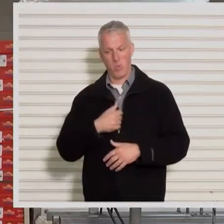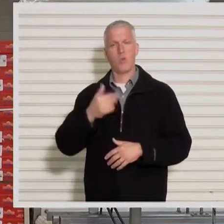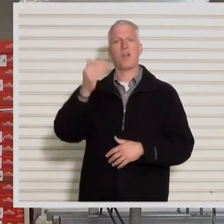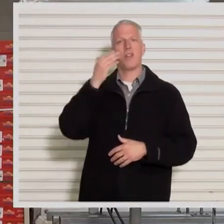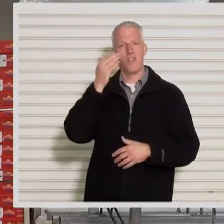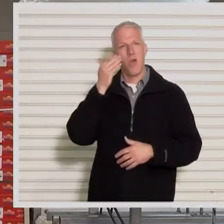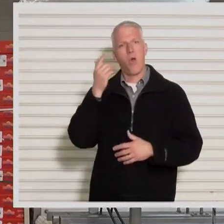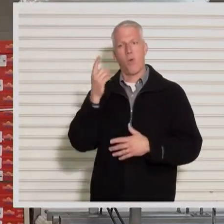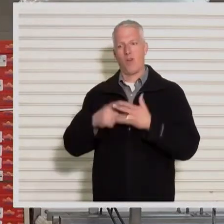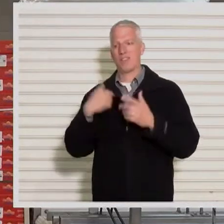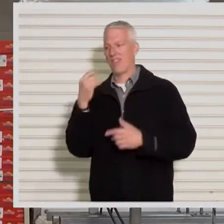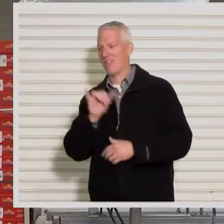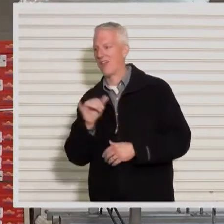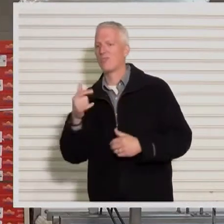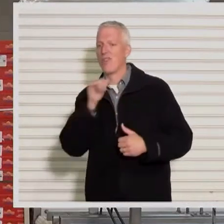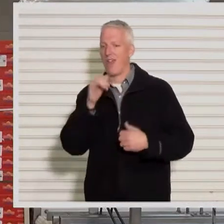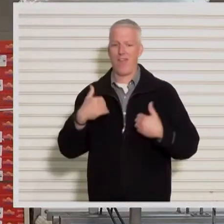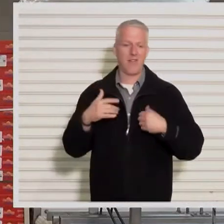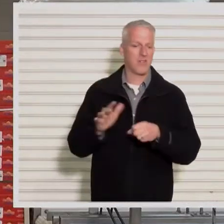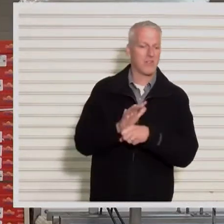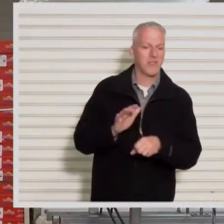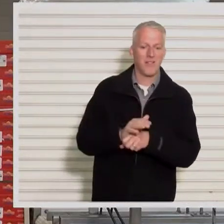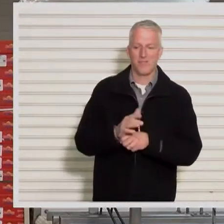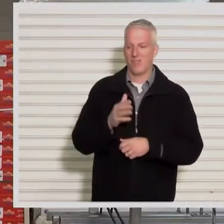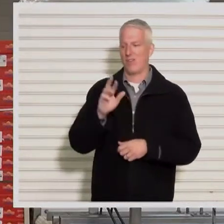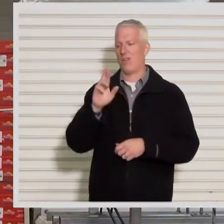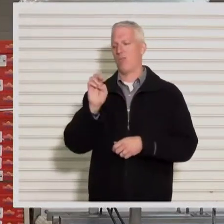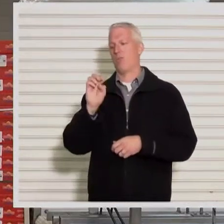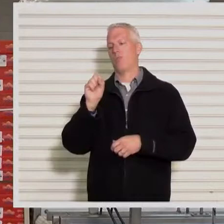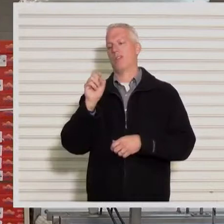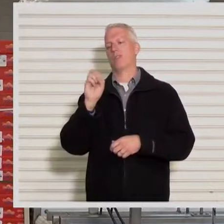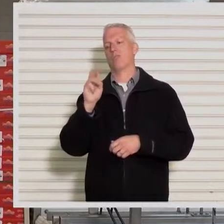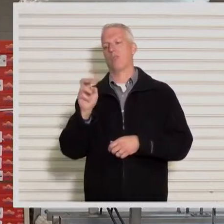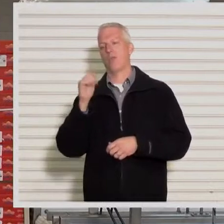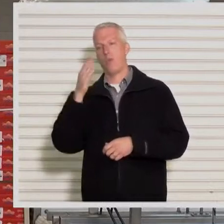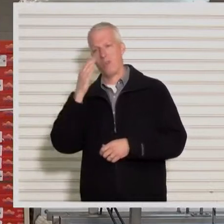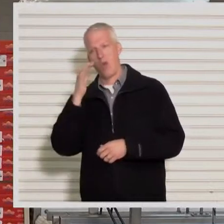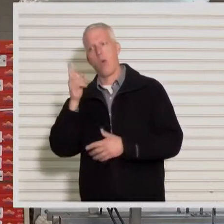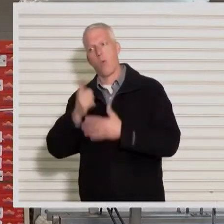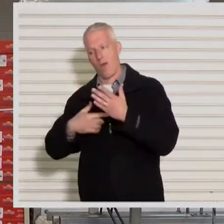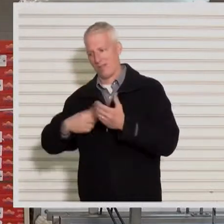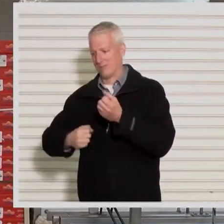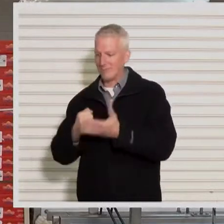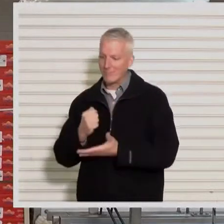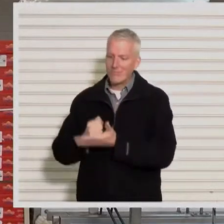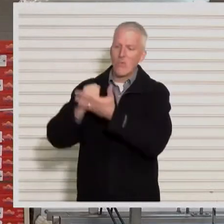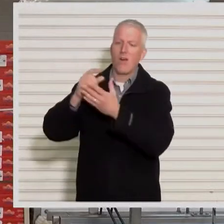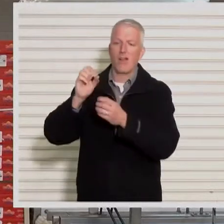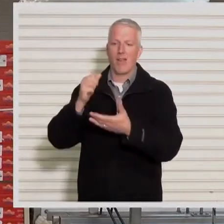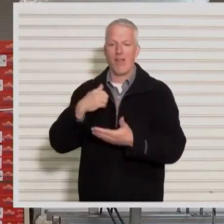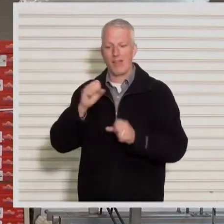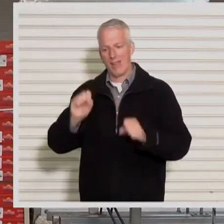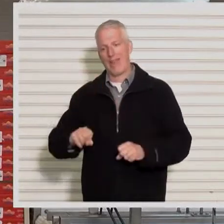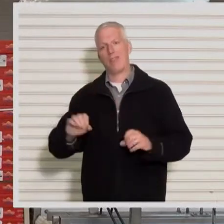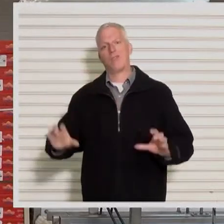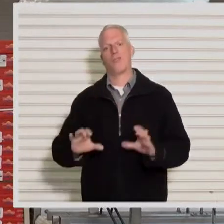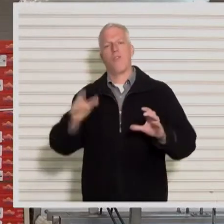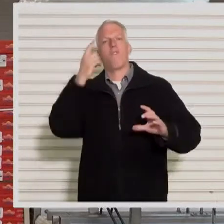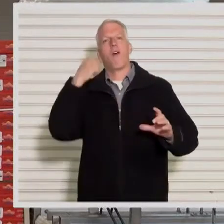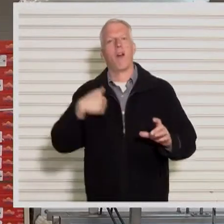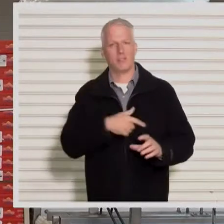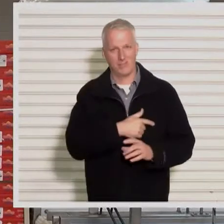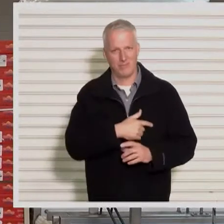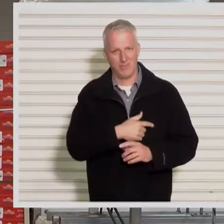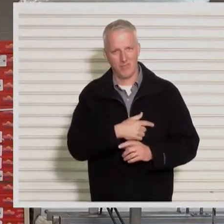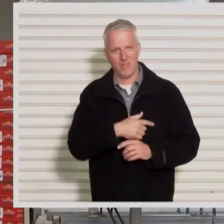and resources, and conversely, we know what a hand up can do for all of our lives. To the mayors and